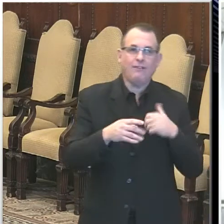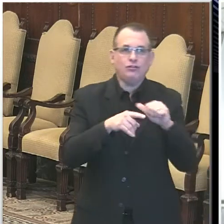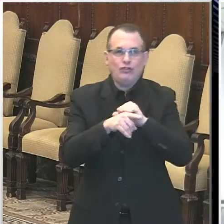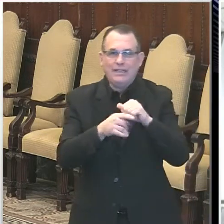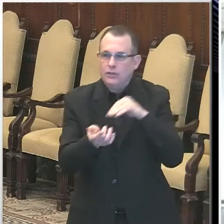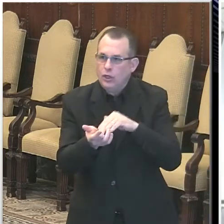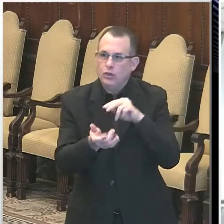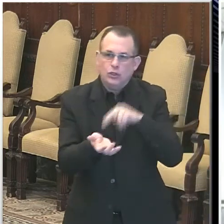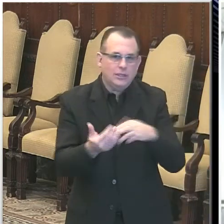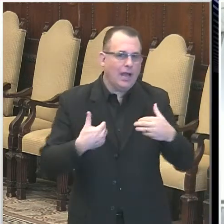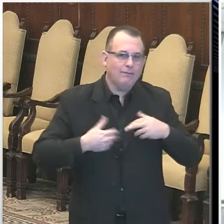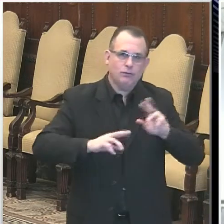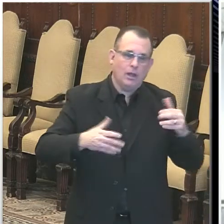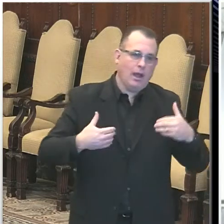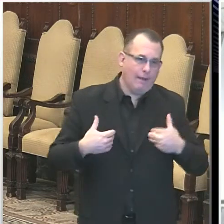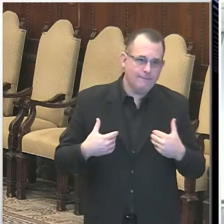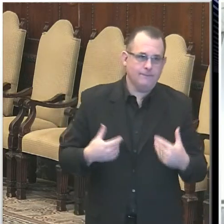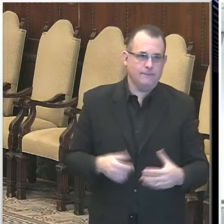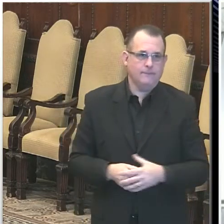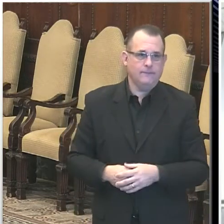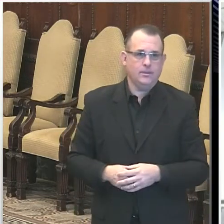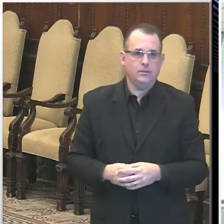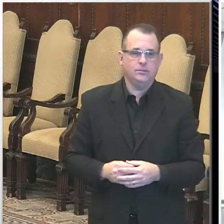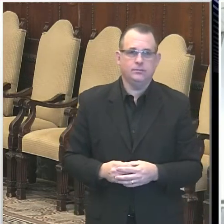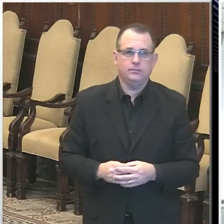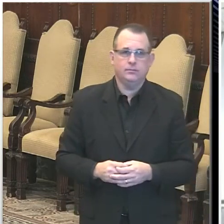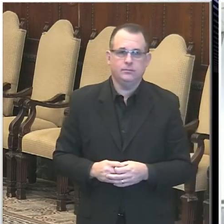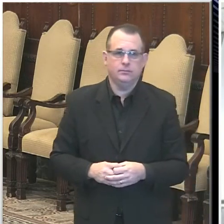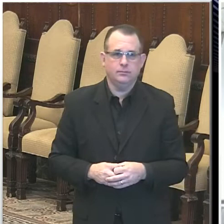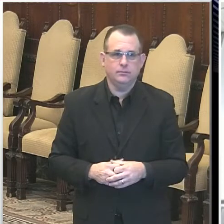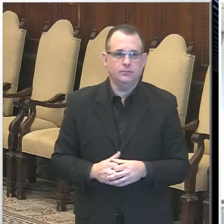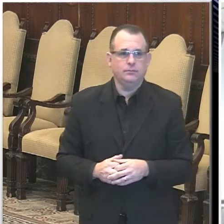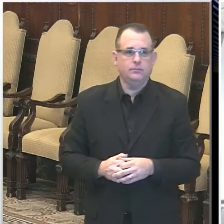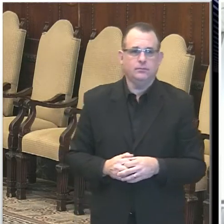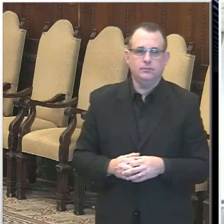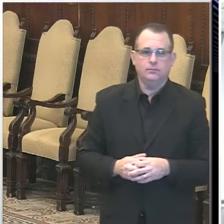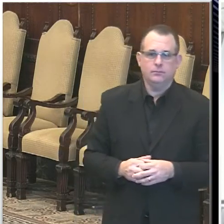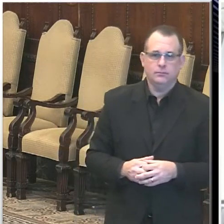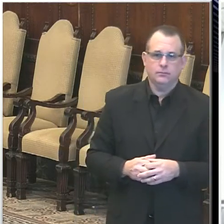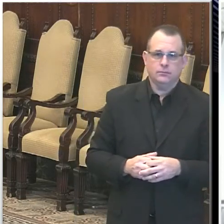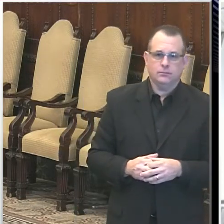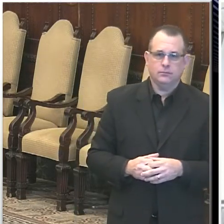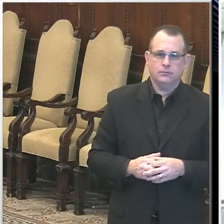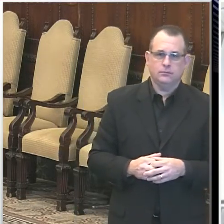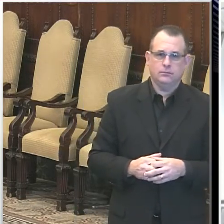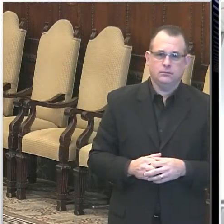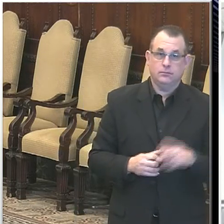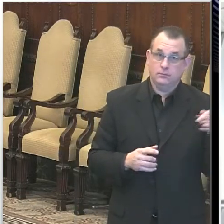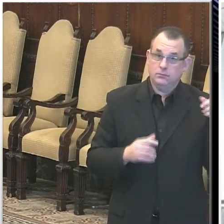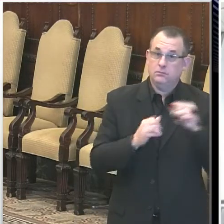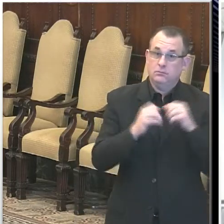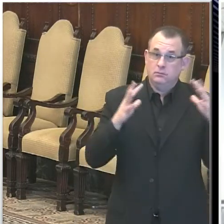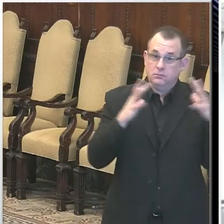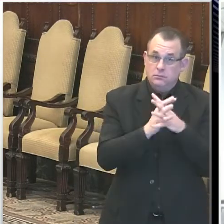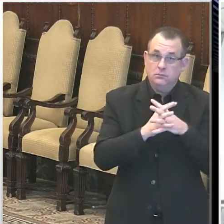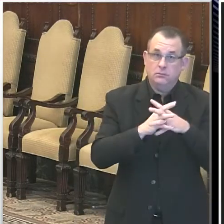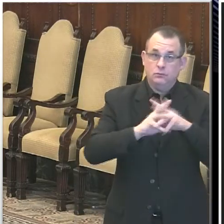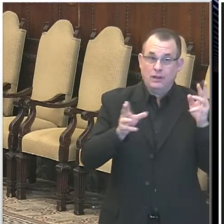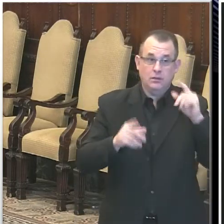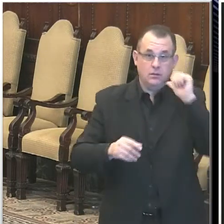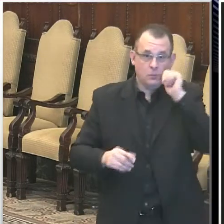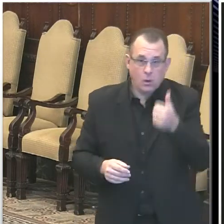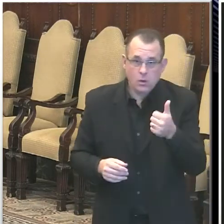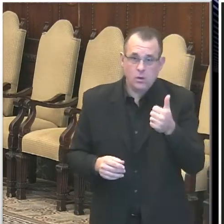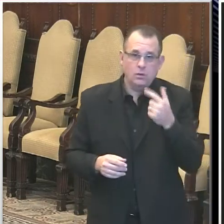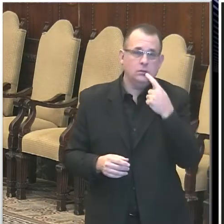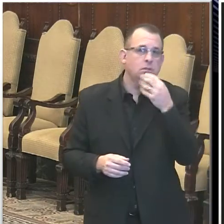other professionals. And that is almost completely set up and should be ready to accept patients tomorrow if needed. Okay. Thank you